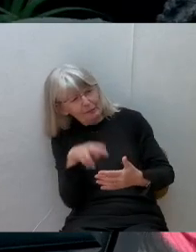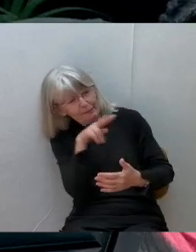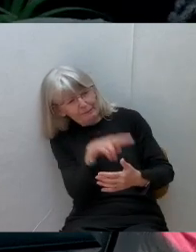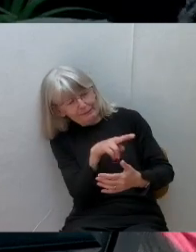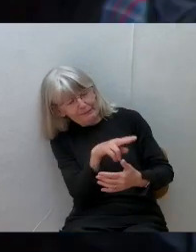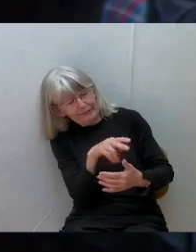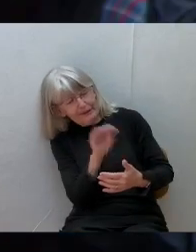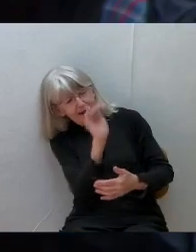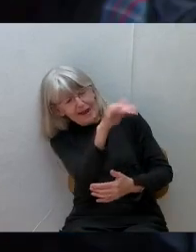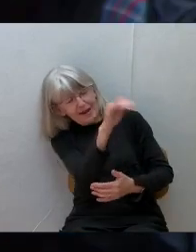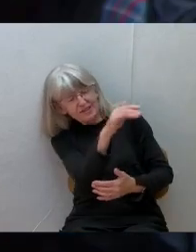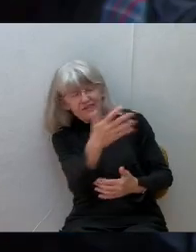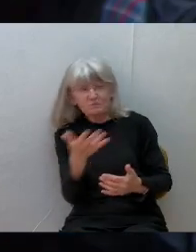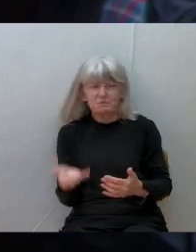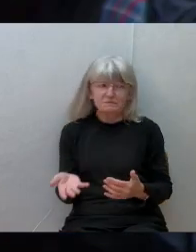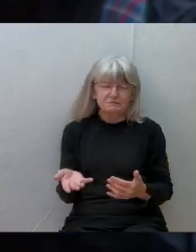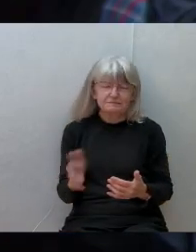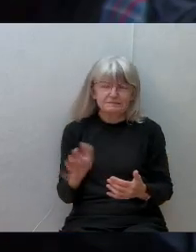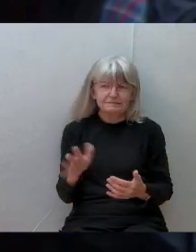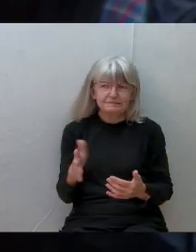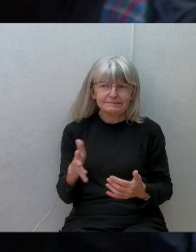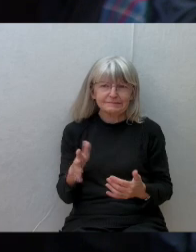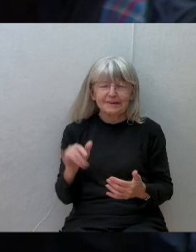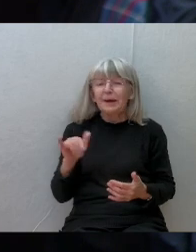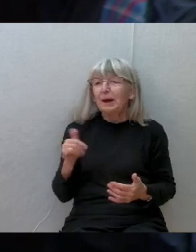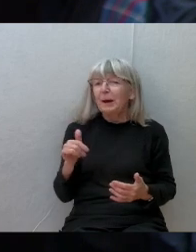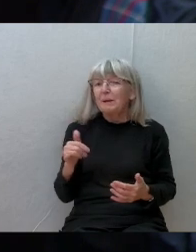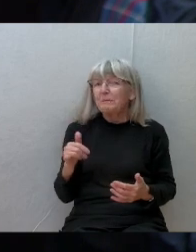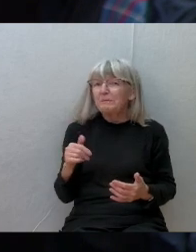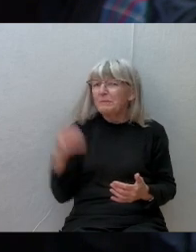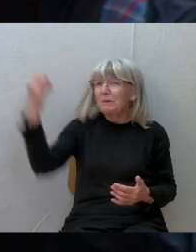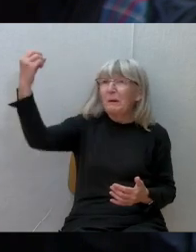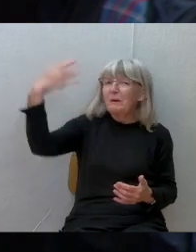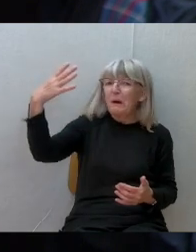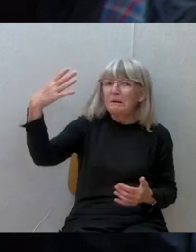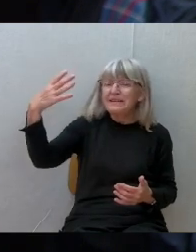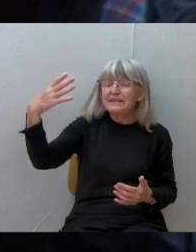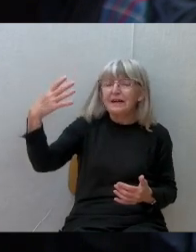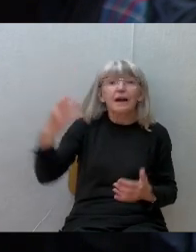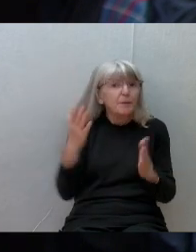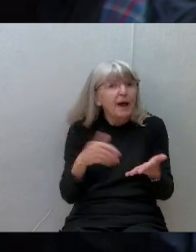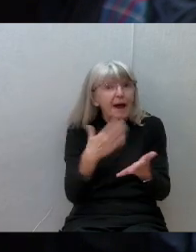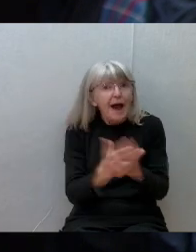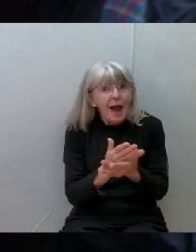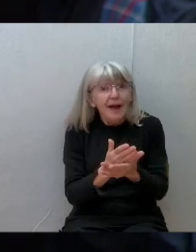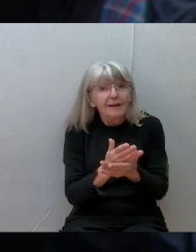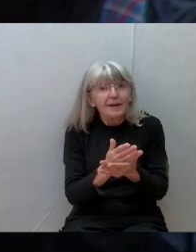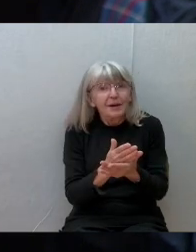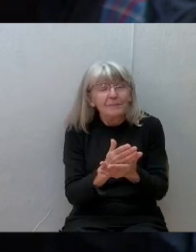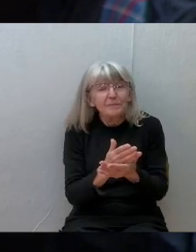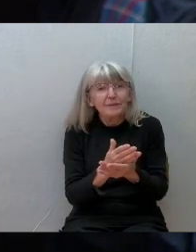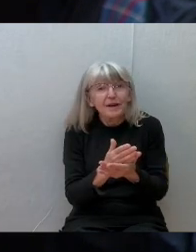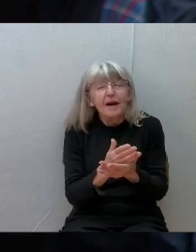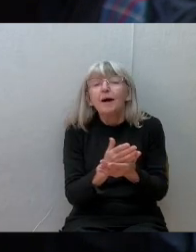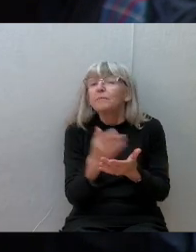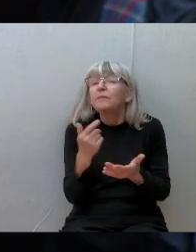Well, we may or may not be the sunniest city in Scotland, meteorologically that's the case, but I can tell you for sure, inside